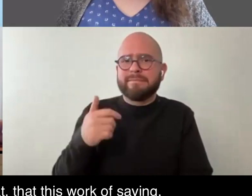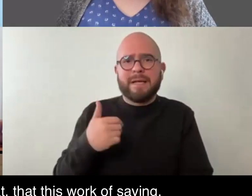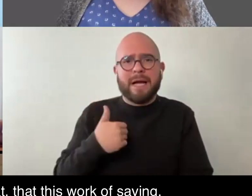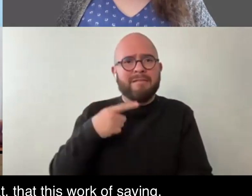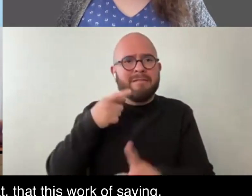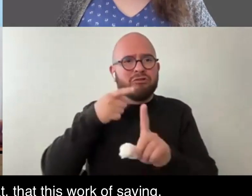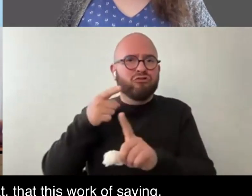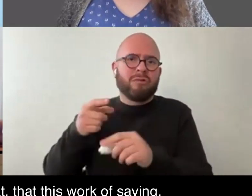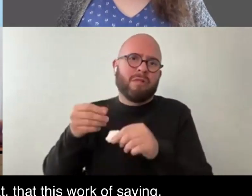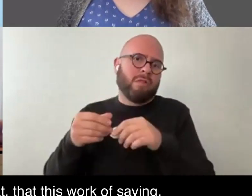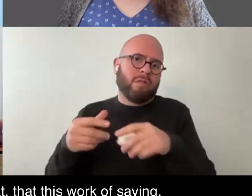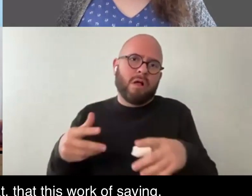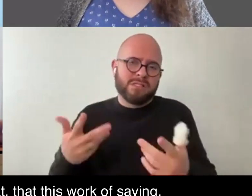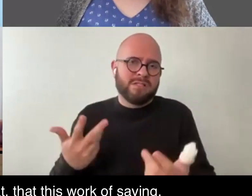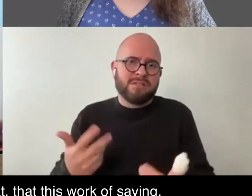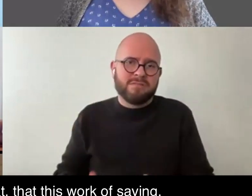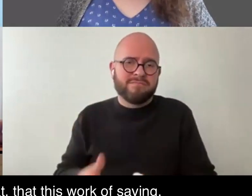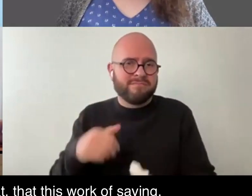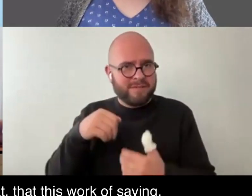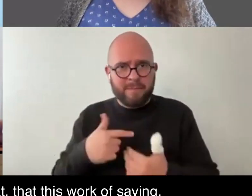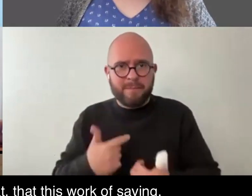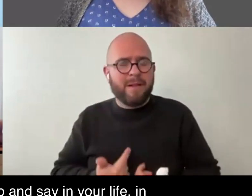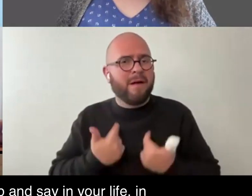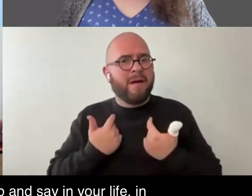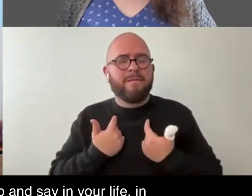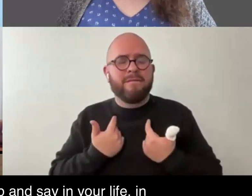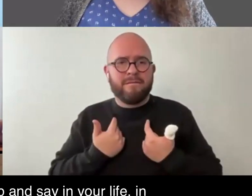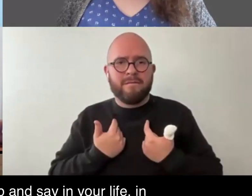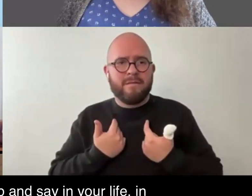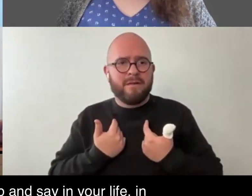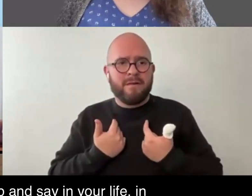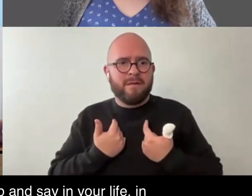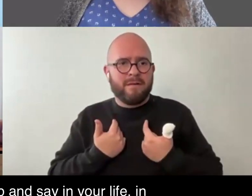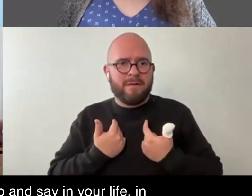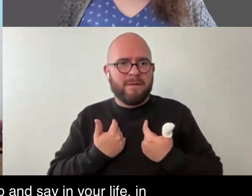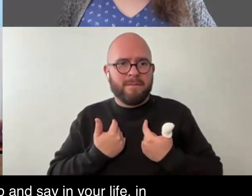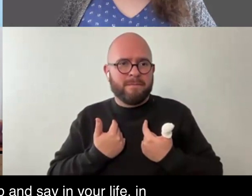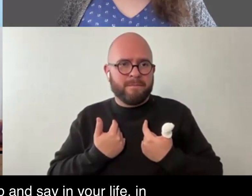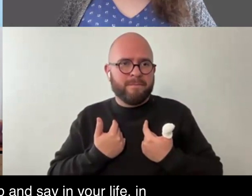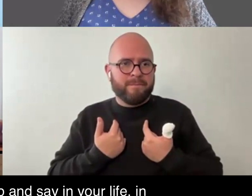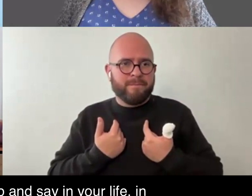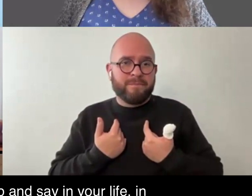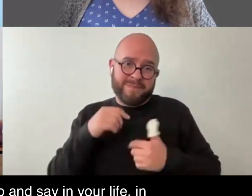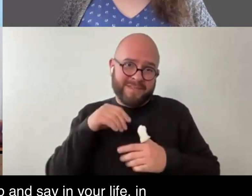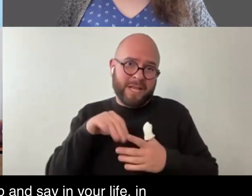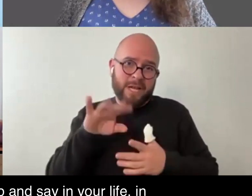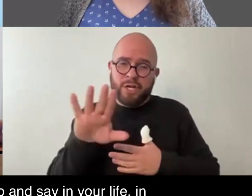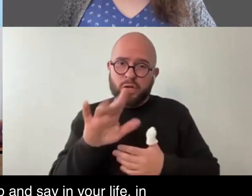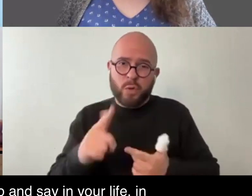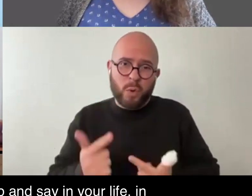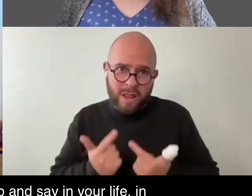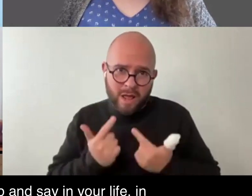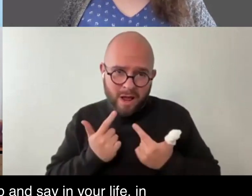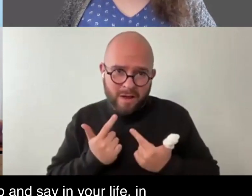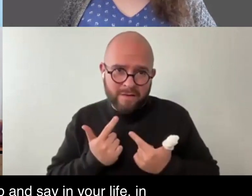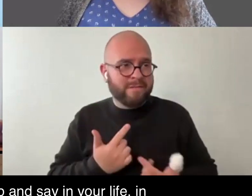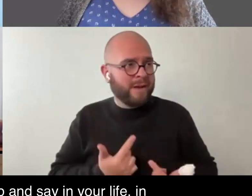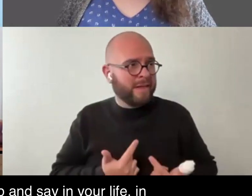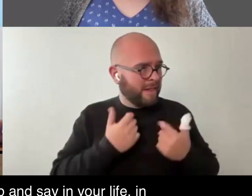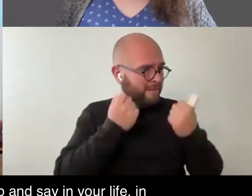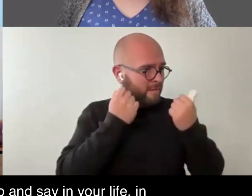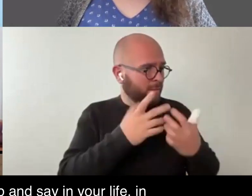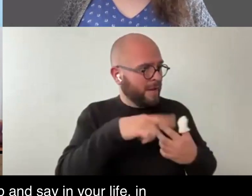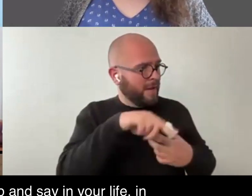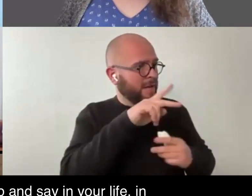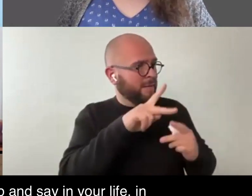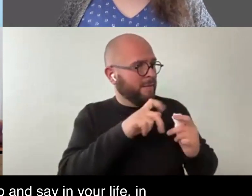losses in my life, and I'll go out on a limb and say in your life, in the lives of many disabled